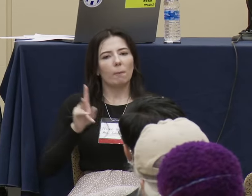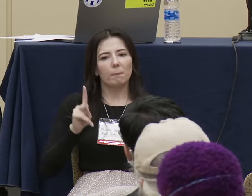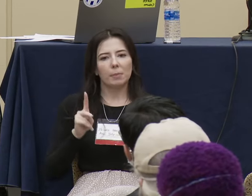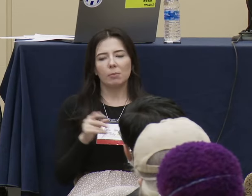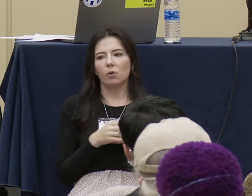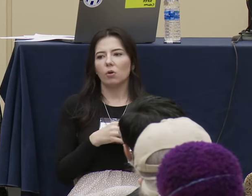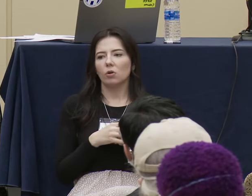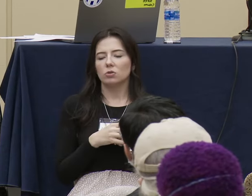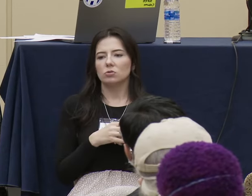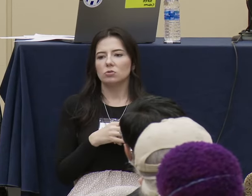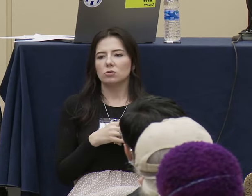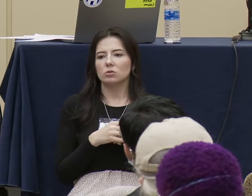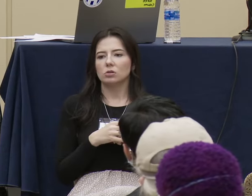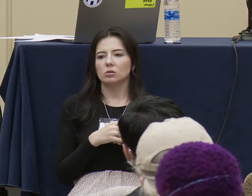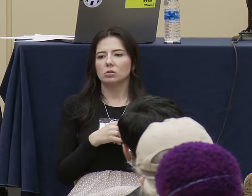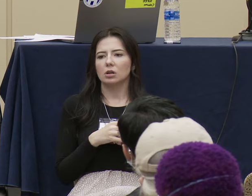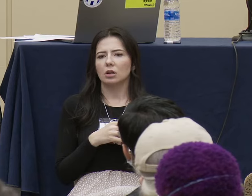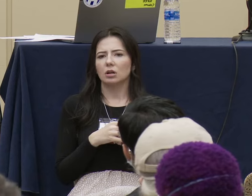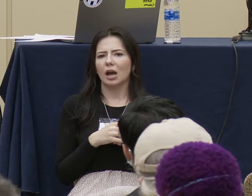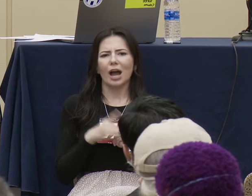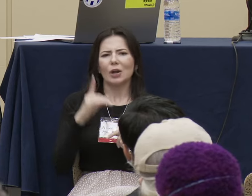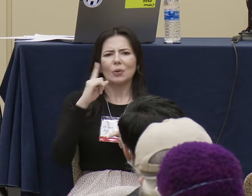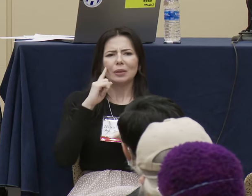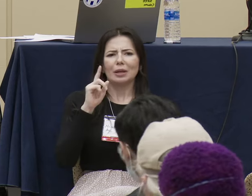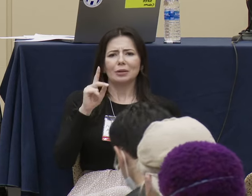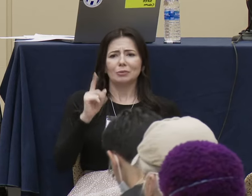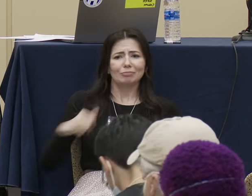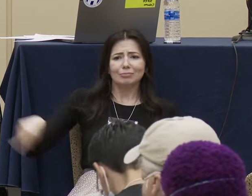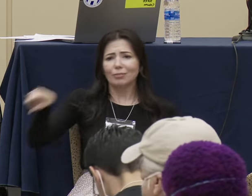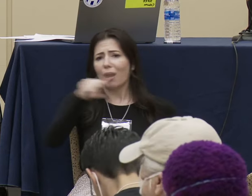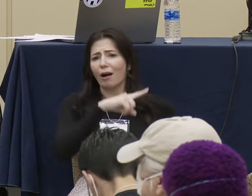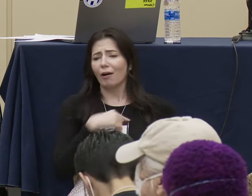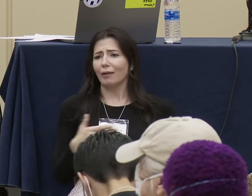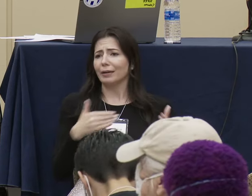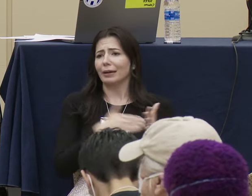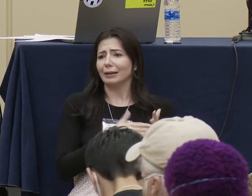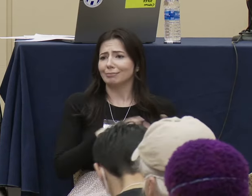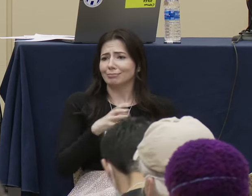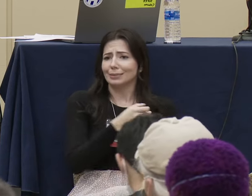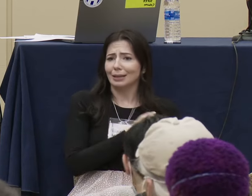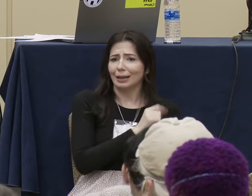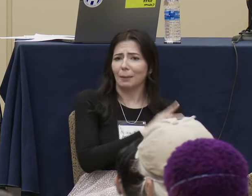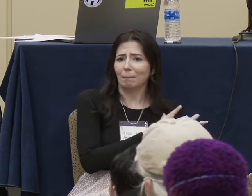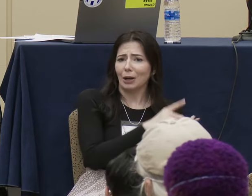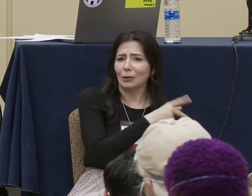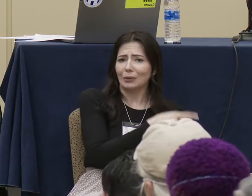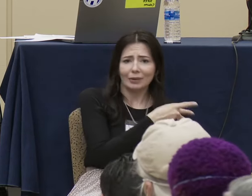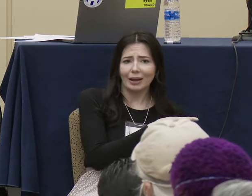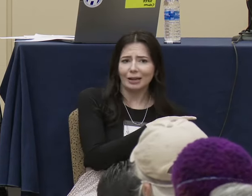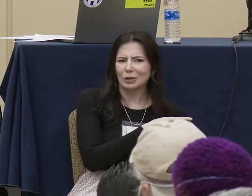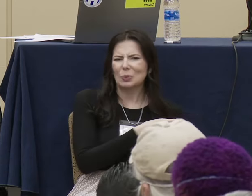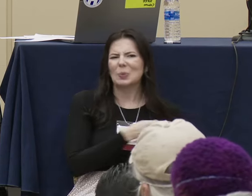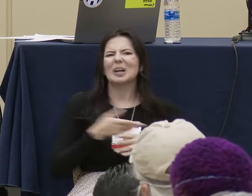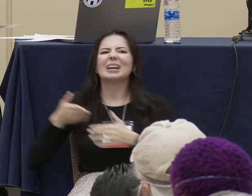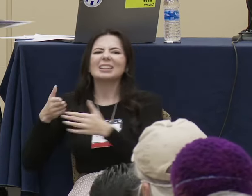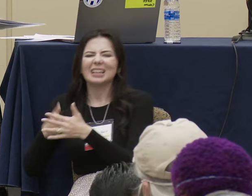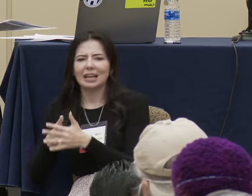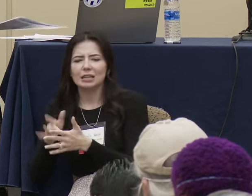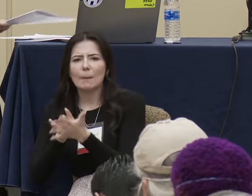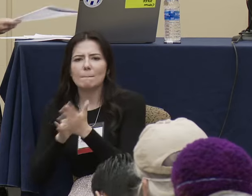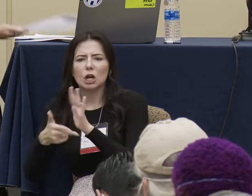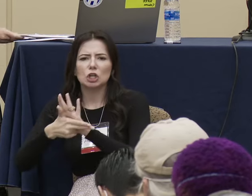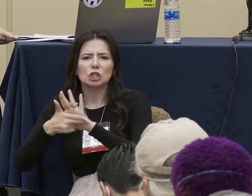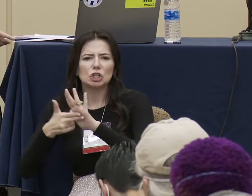against getting like what we need. I think we are just against the medicalization of our political